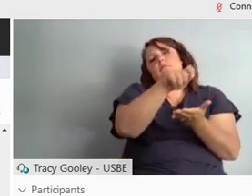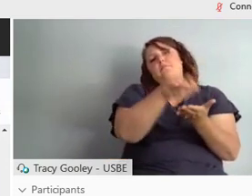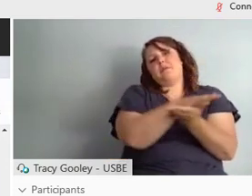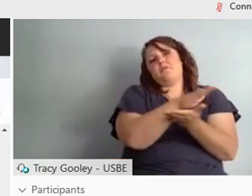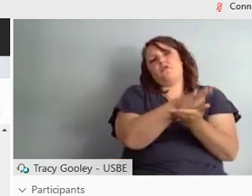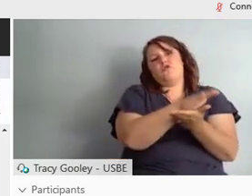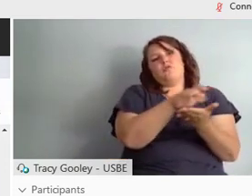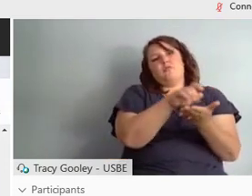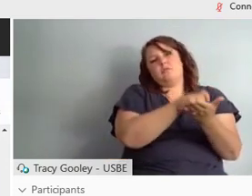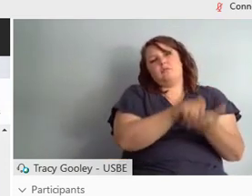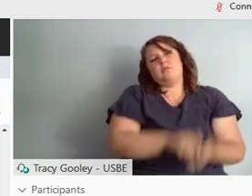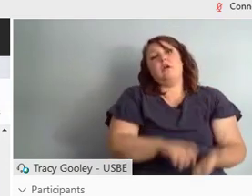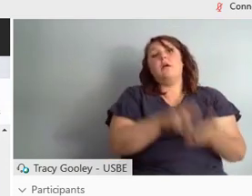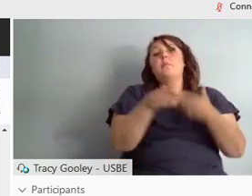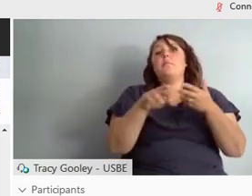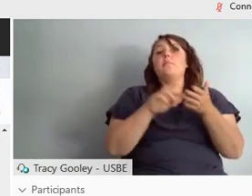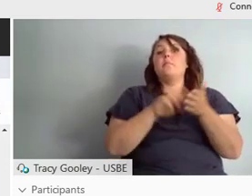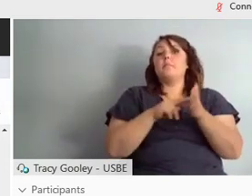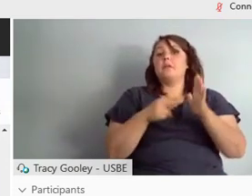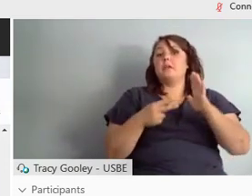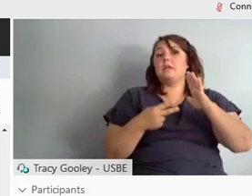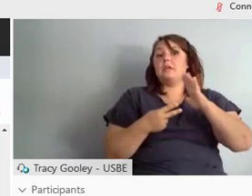so that you